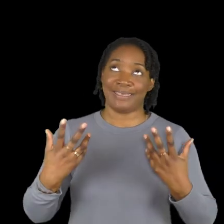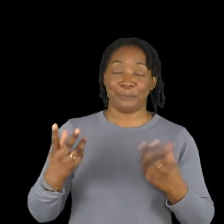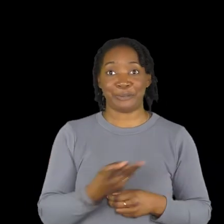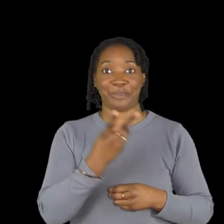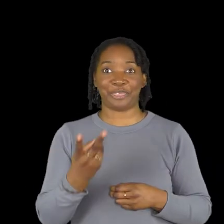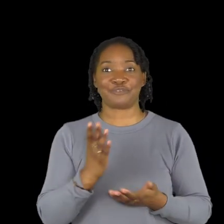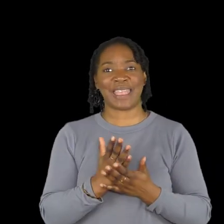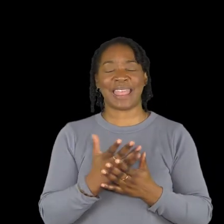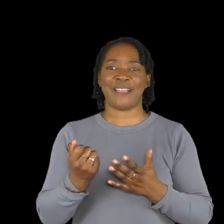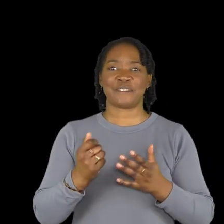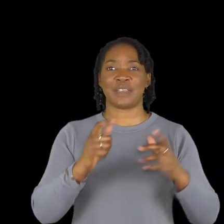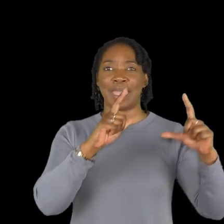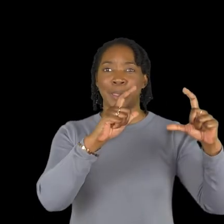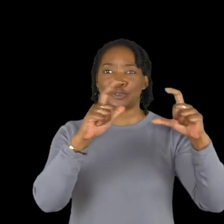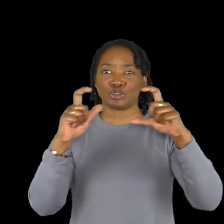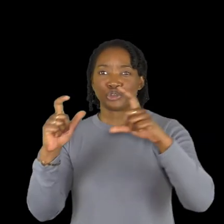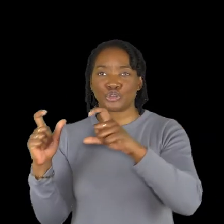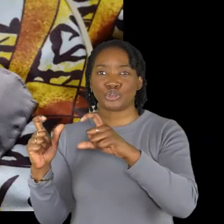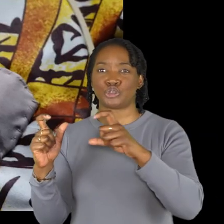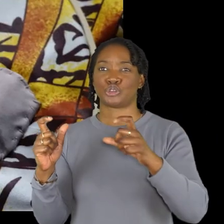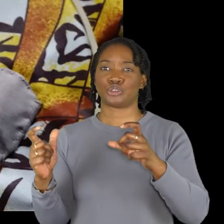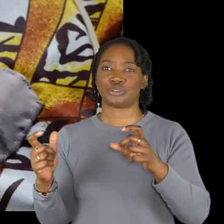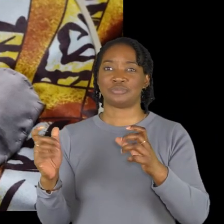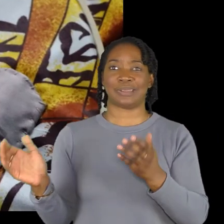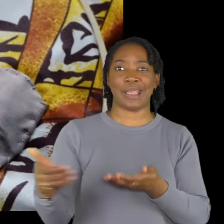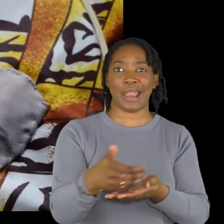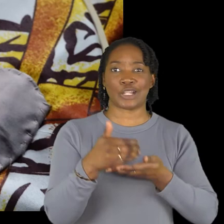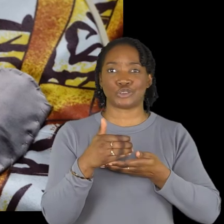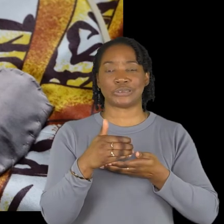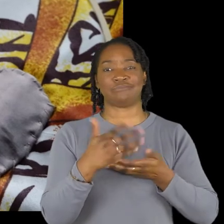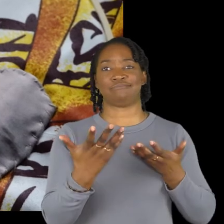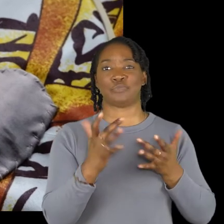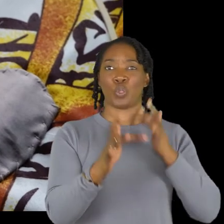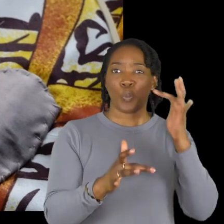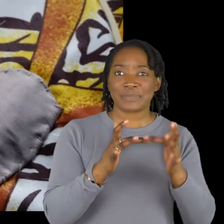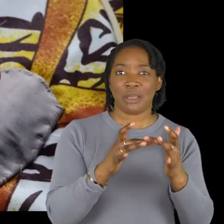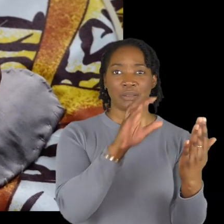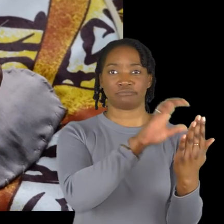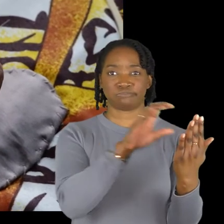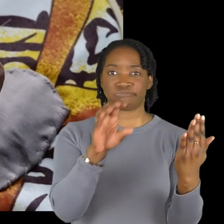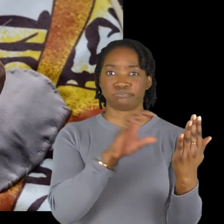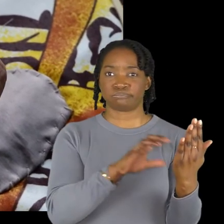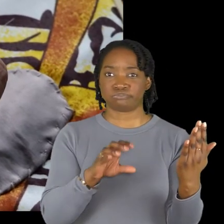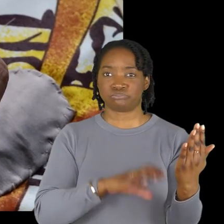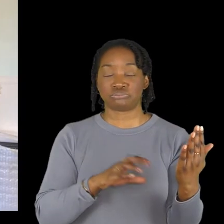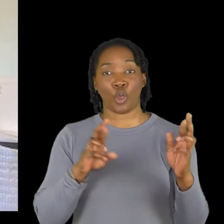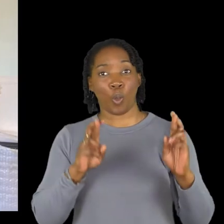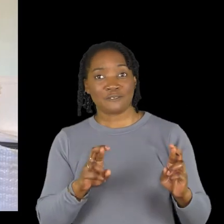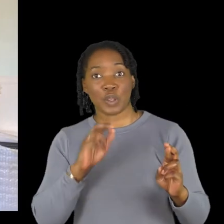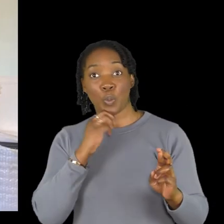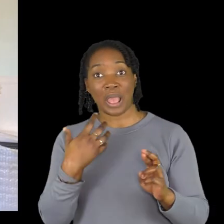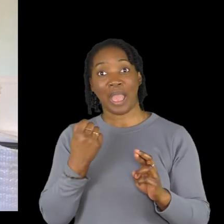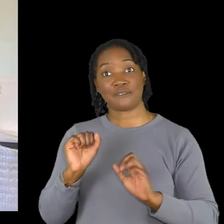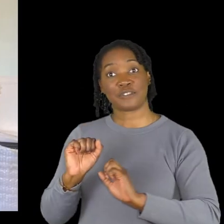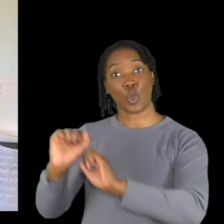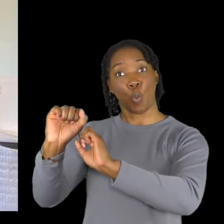the collection of images. There's a website. Also, hopefully it'll have a